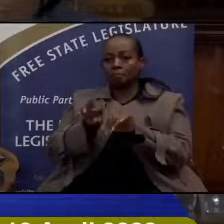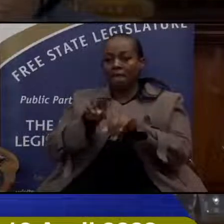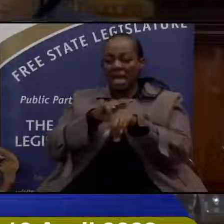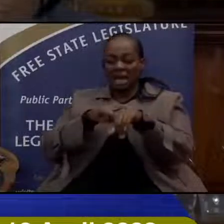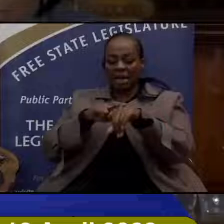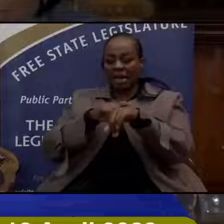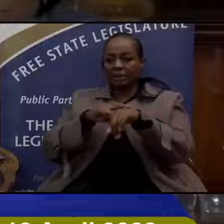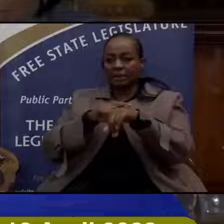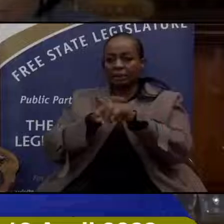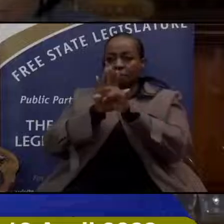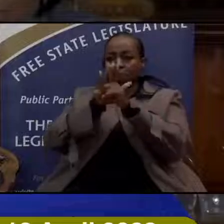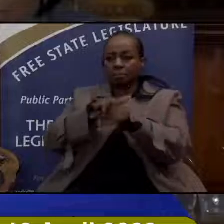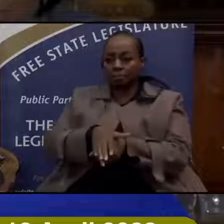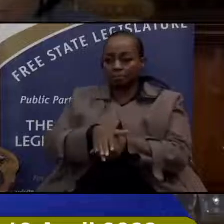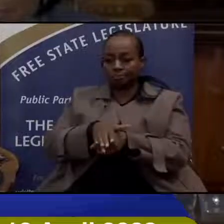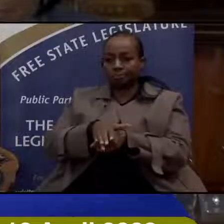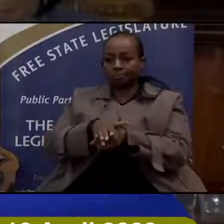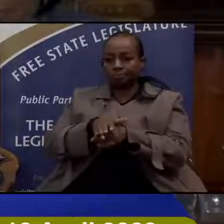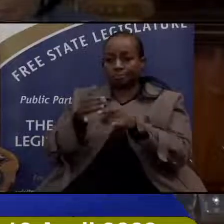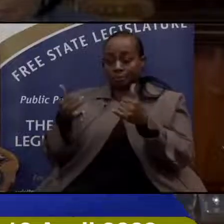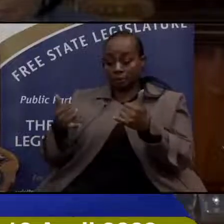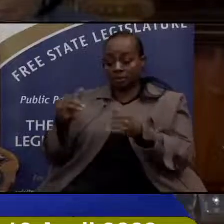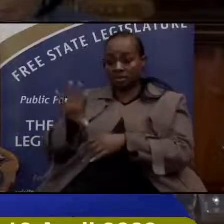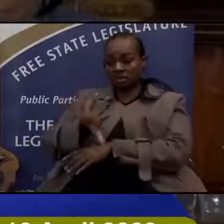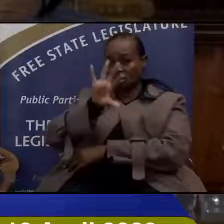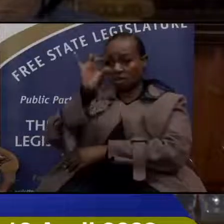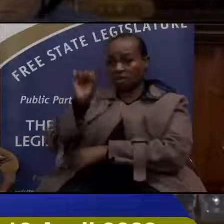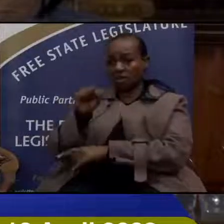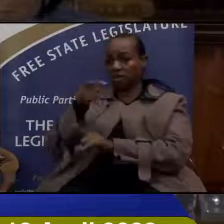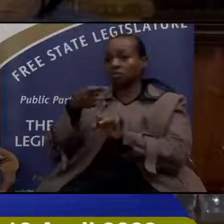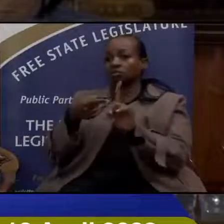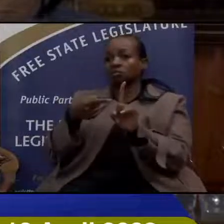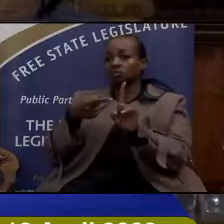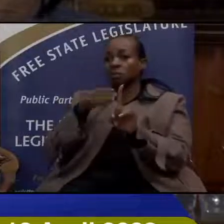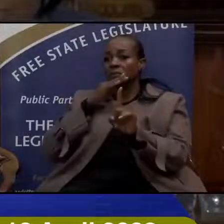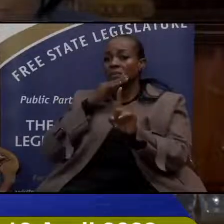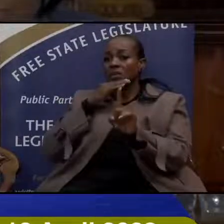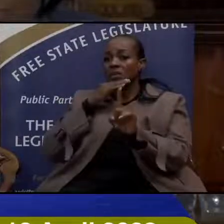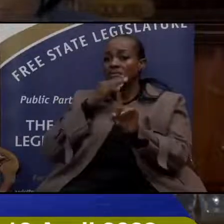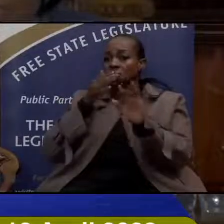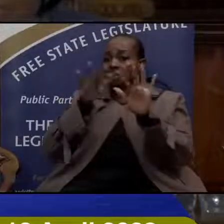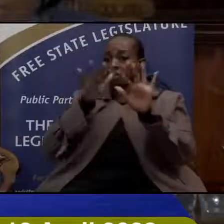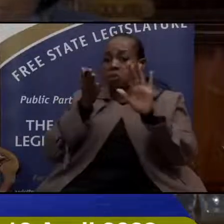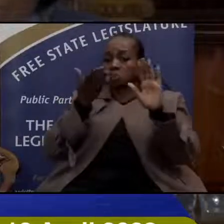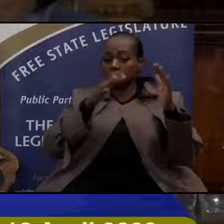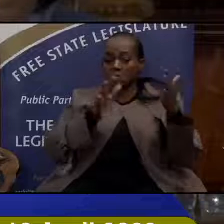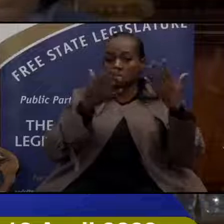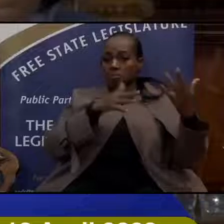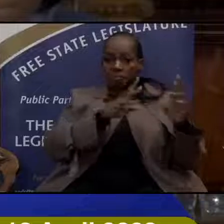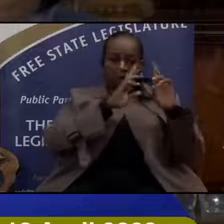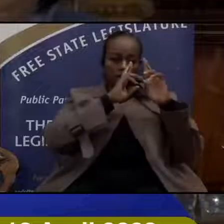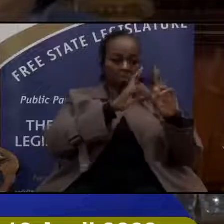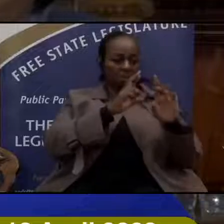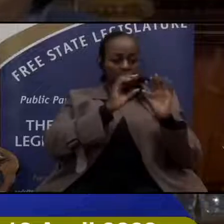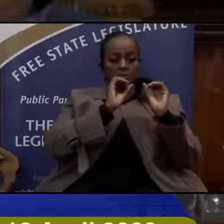racism in this beautiful country is indeed undermining these fallen heroes and heroines.